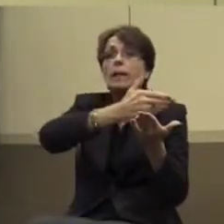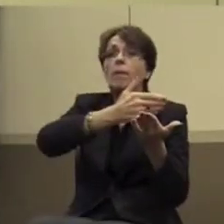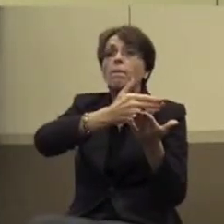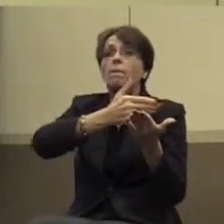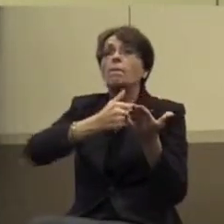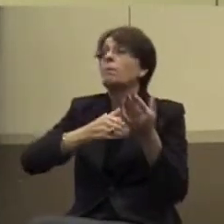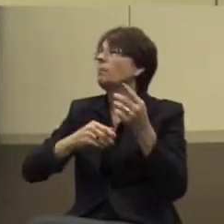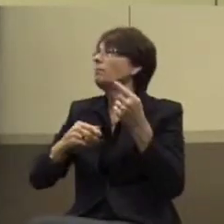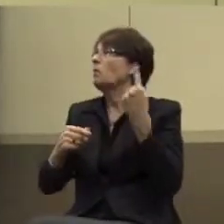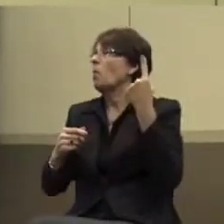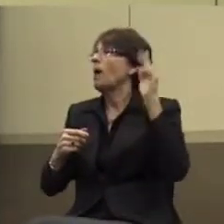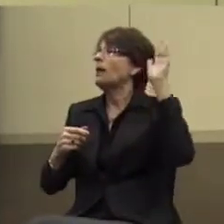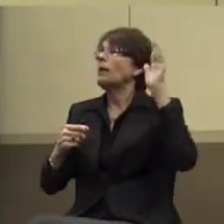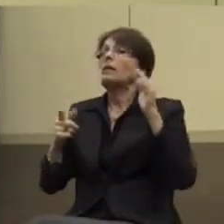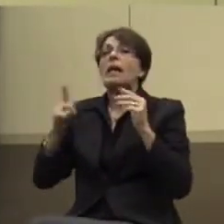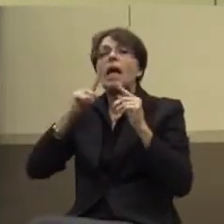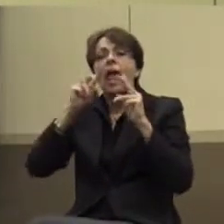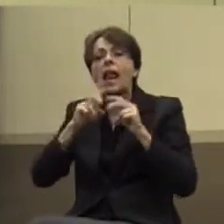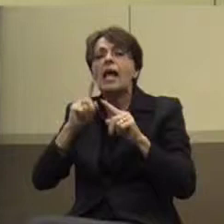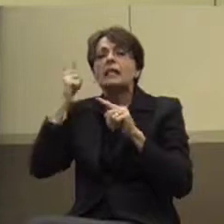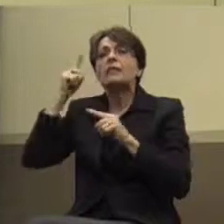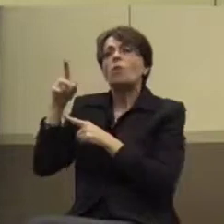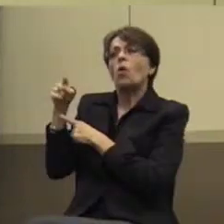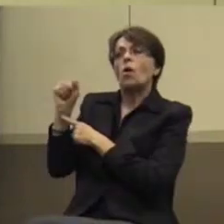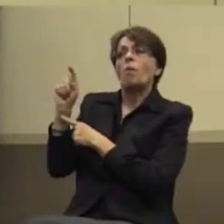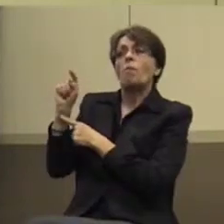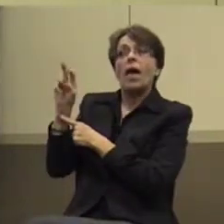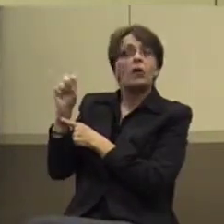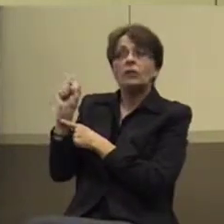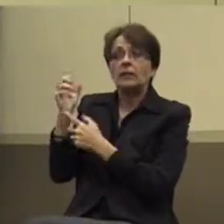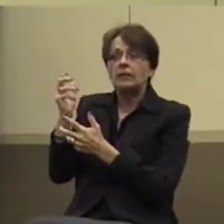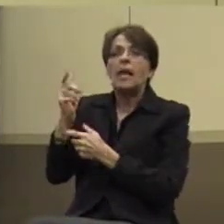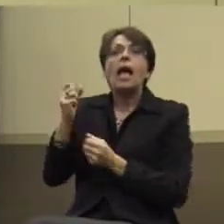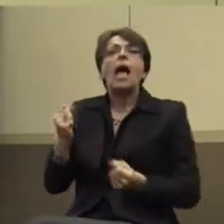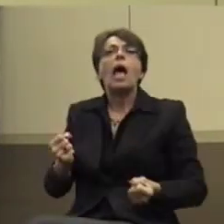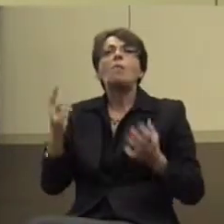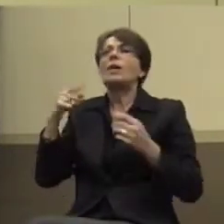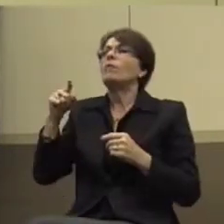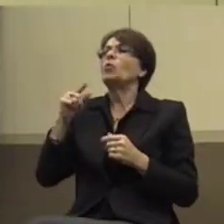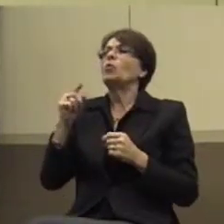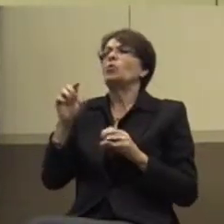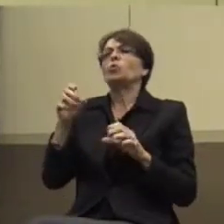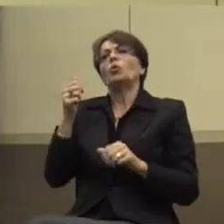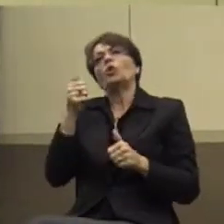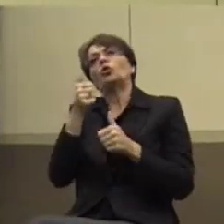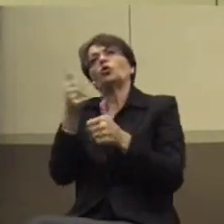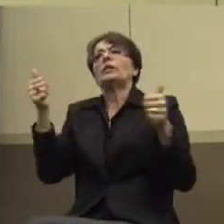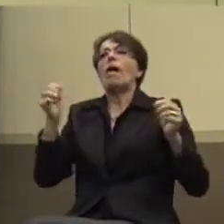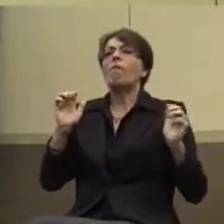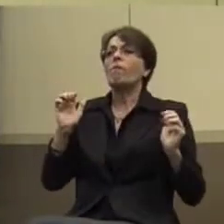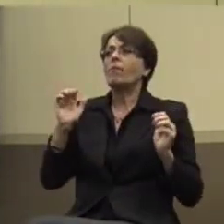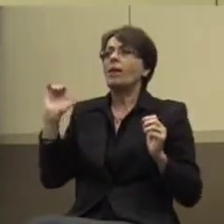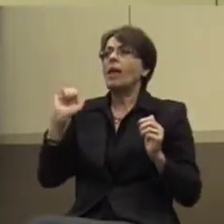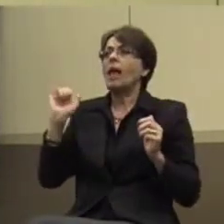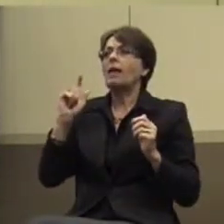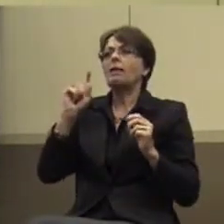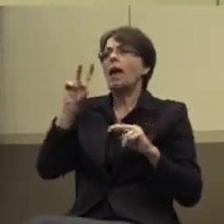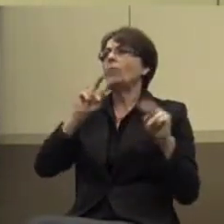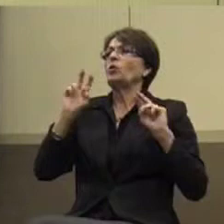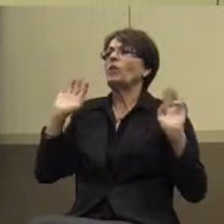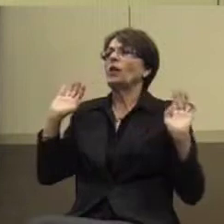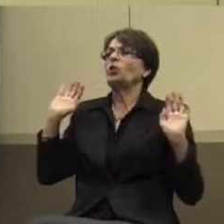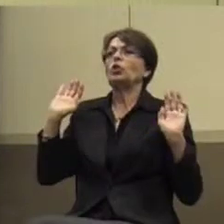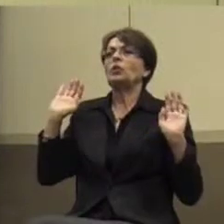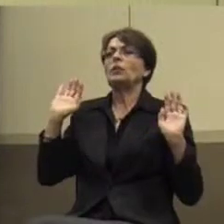like just kind of analyze for patterns and things like that? No? How many of you just kind of do them yourself, like through like observation and just seeing,